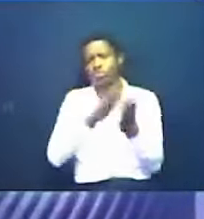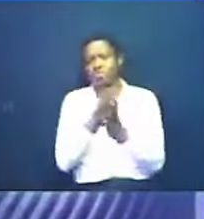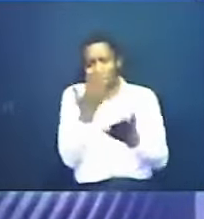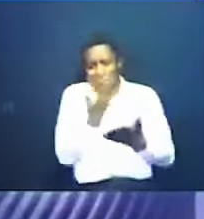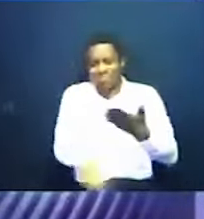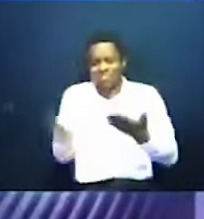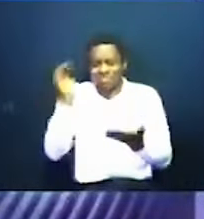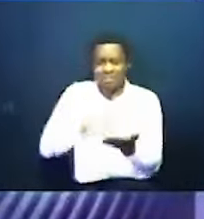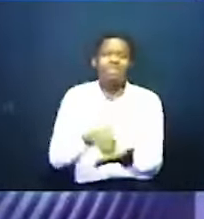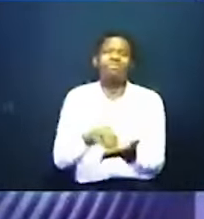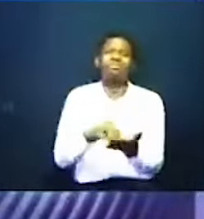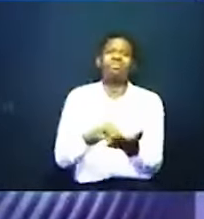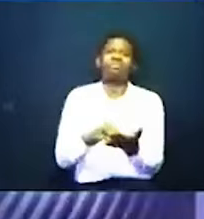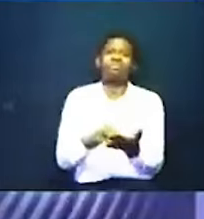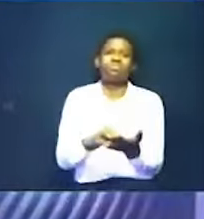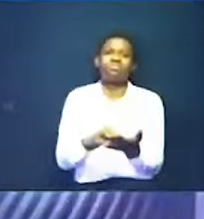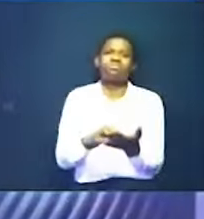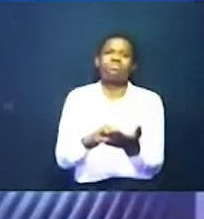again.